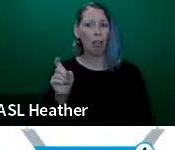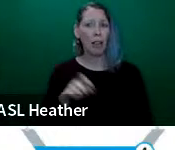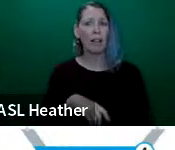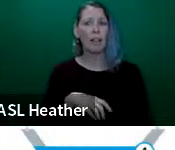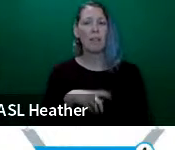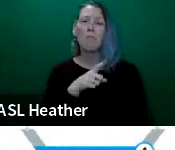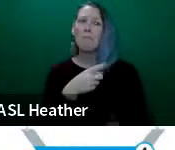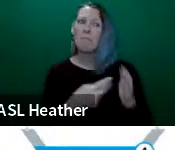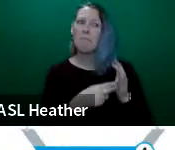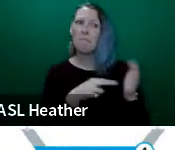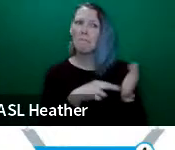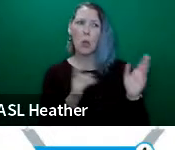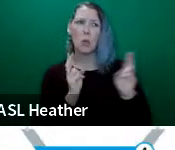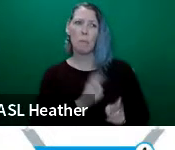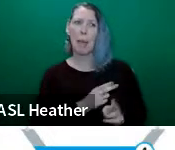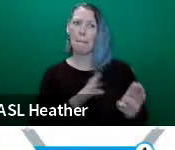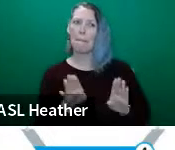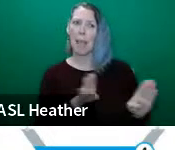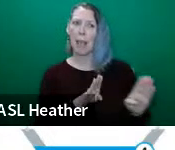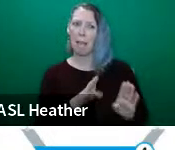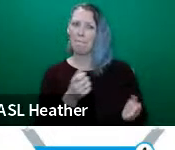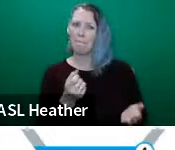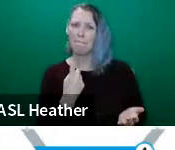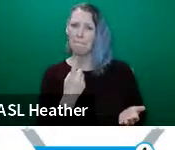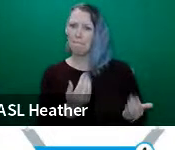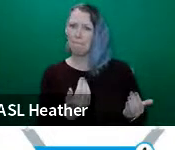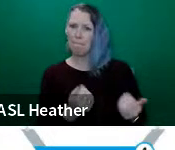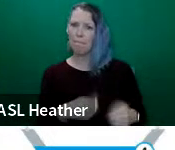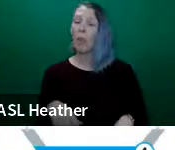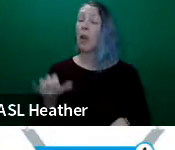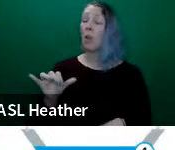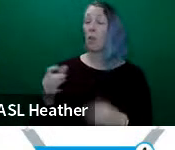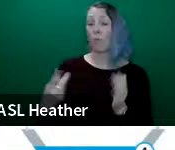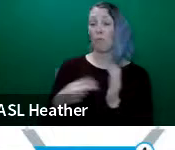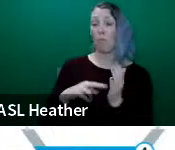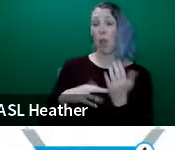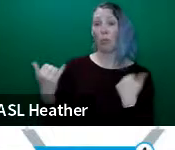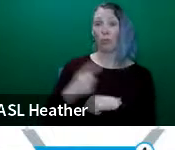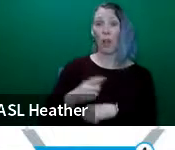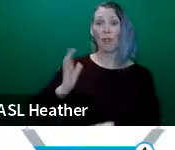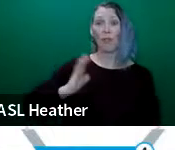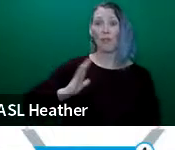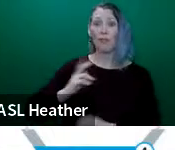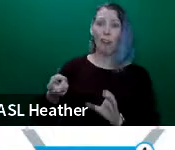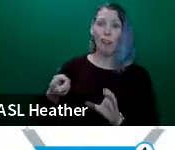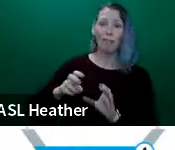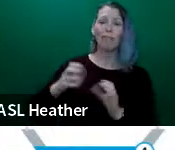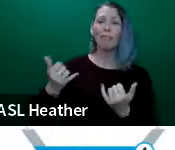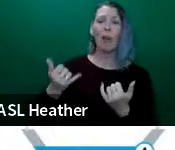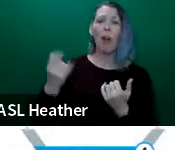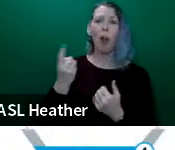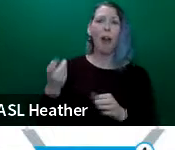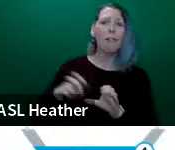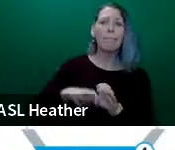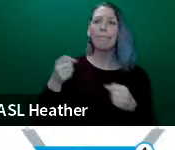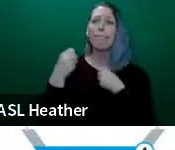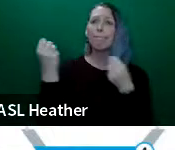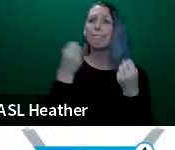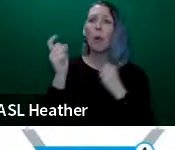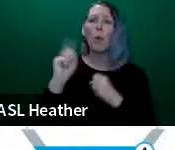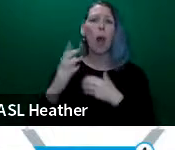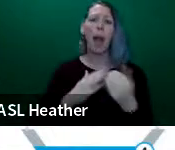Define human behavior. Sorry, I'm confused. Well, I mean, today people are used to getting in an automobile to go wherever it is they need to